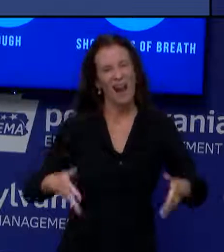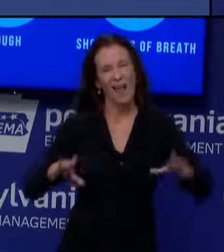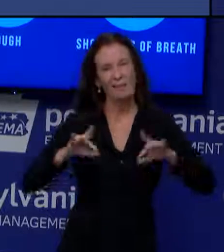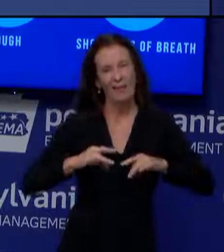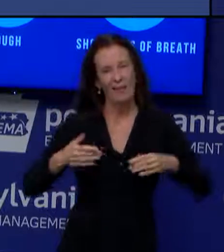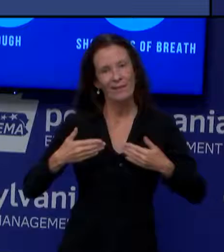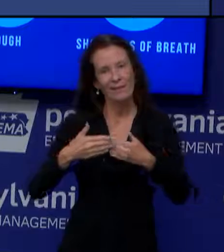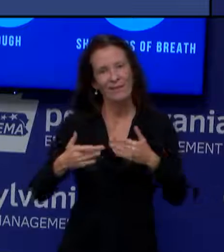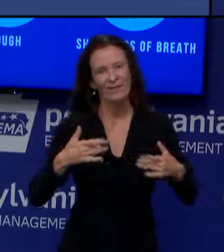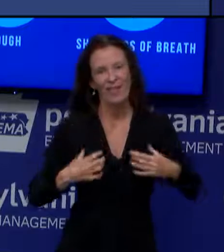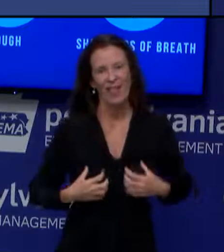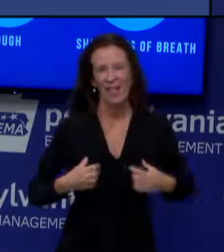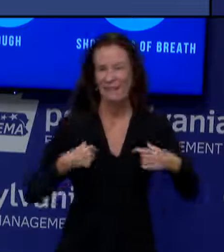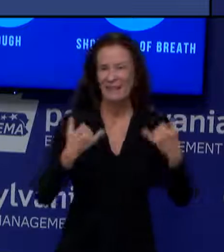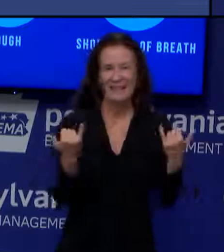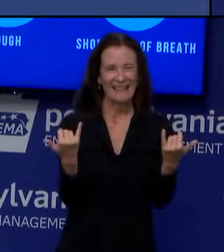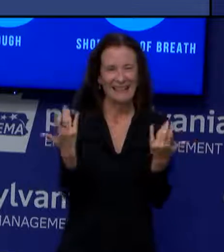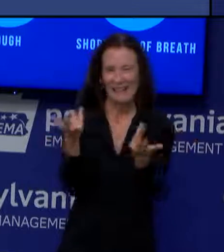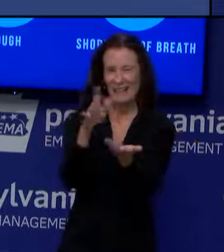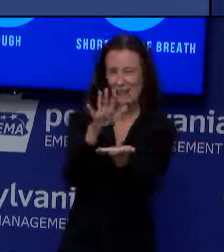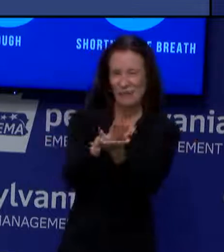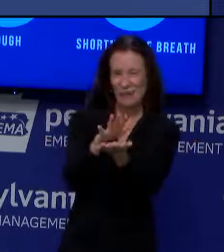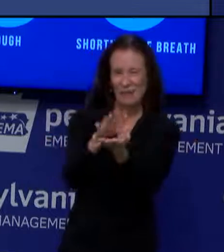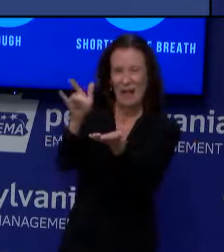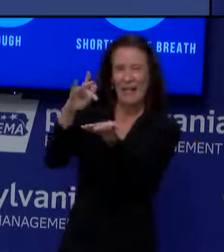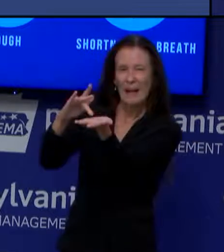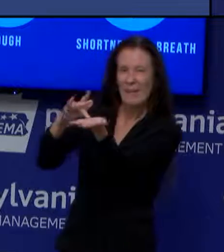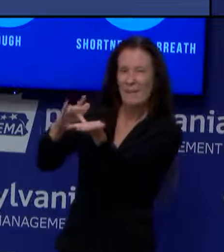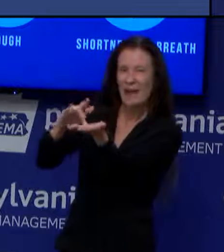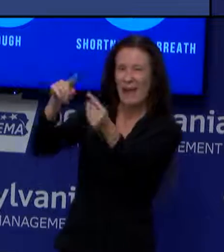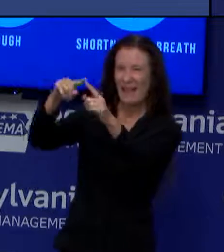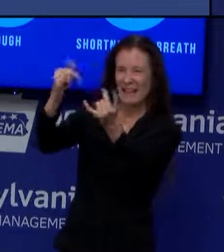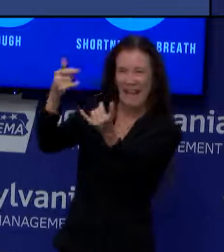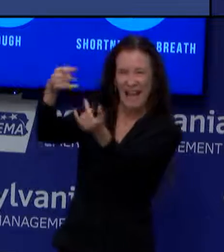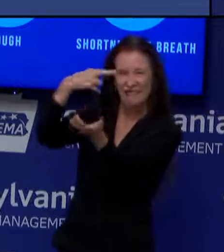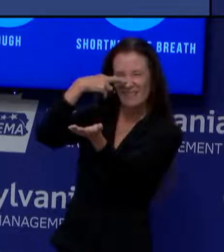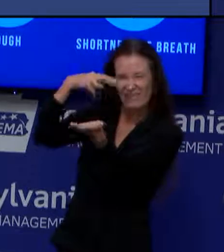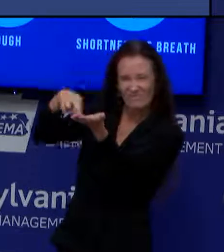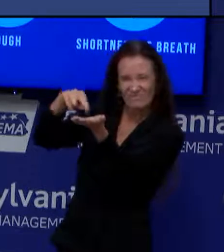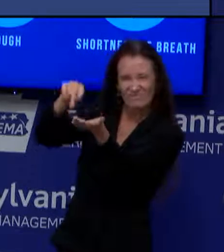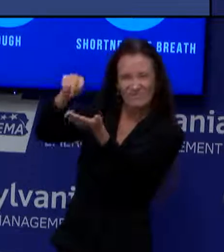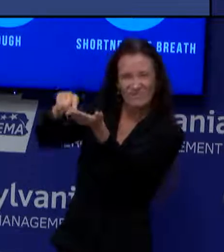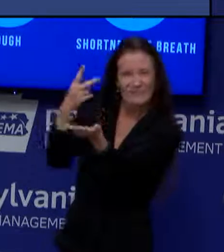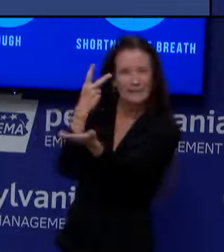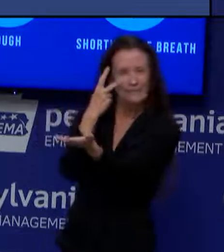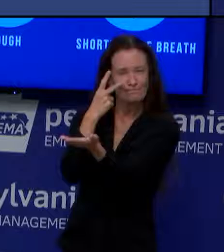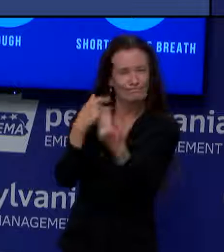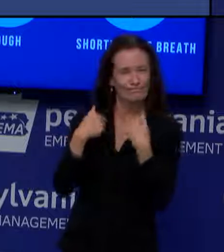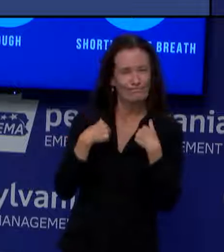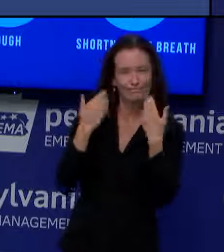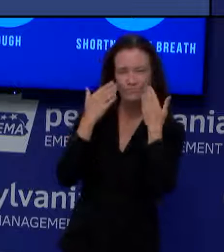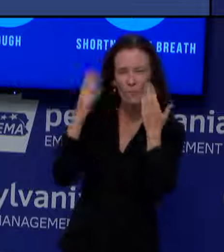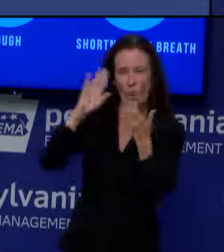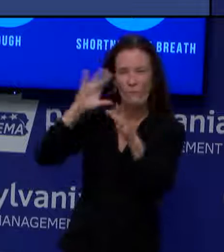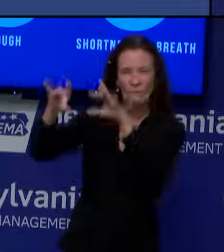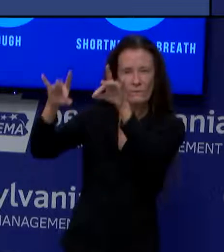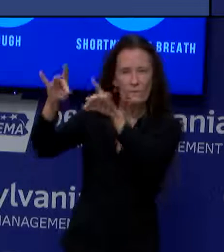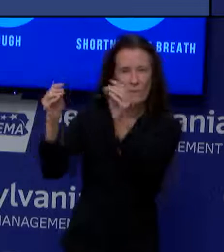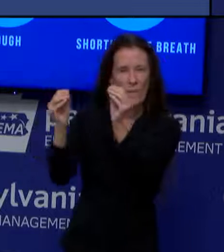academic medical centers doing that type of research and perhaps shedding more light on that, and we'll look forward to that in the